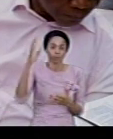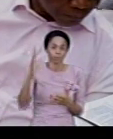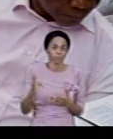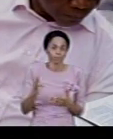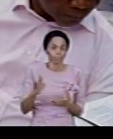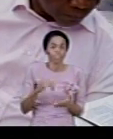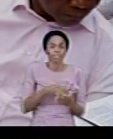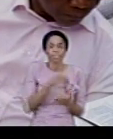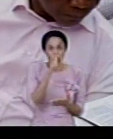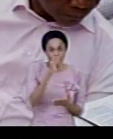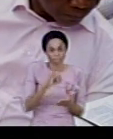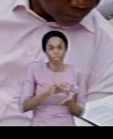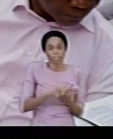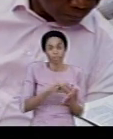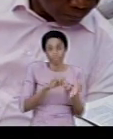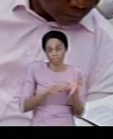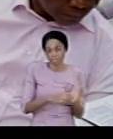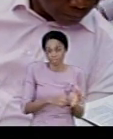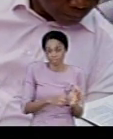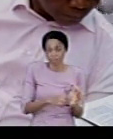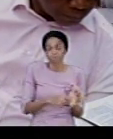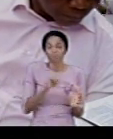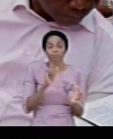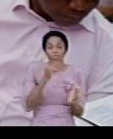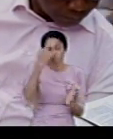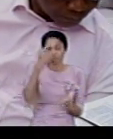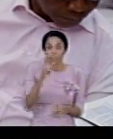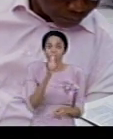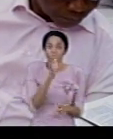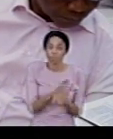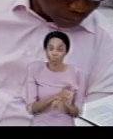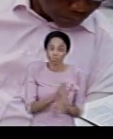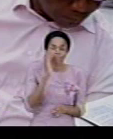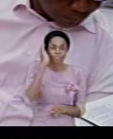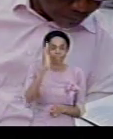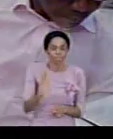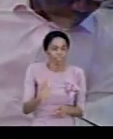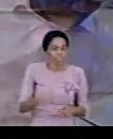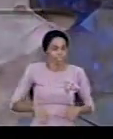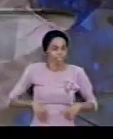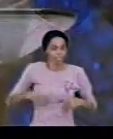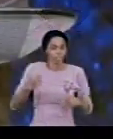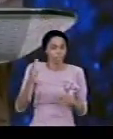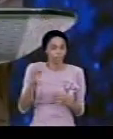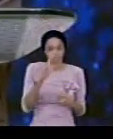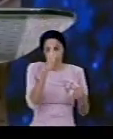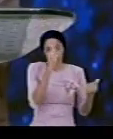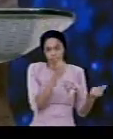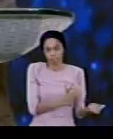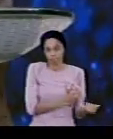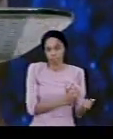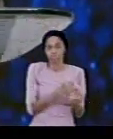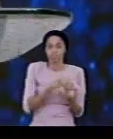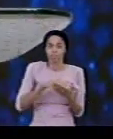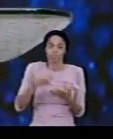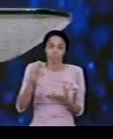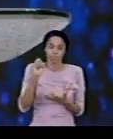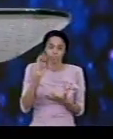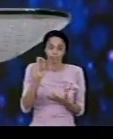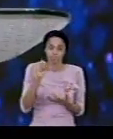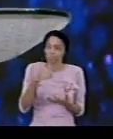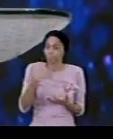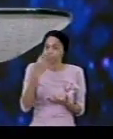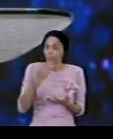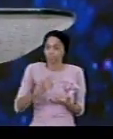is evident, for the just shall live by faith. Verse 12